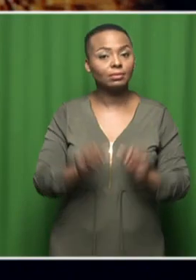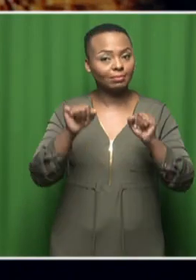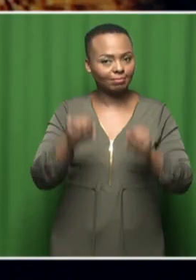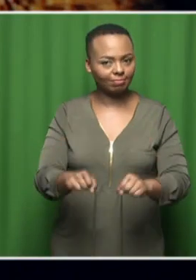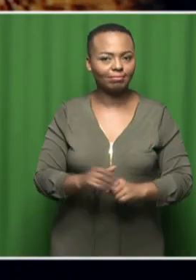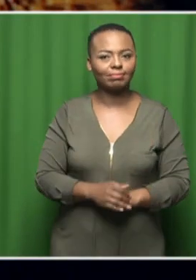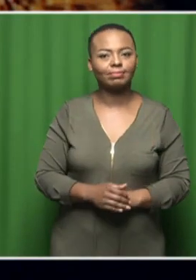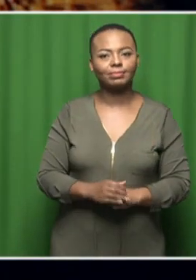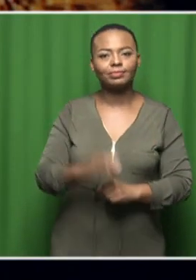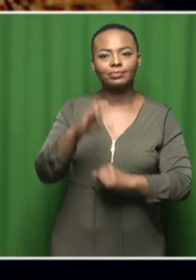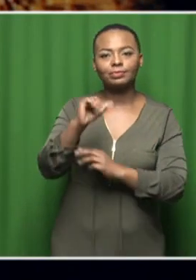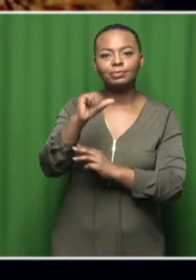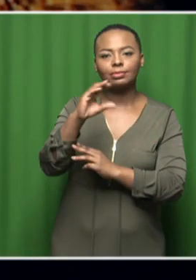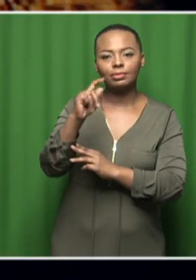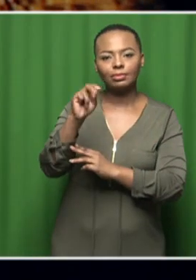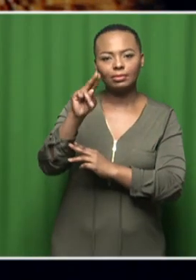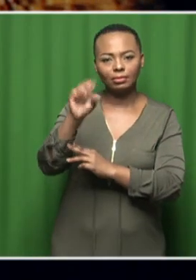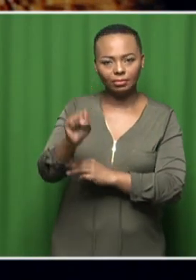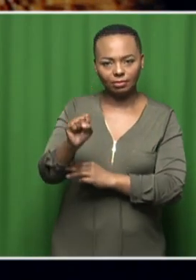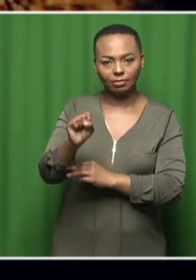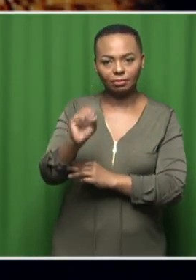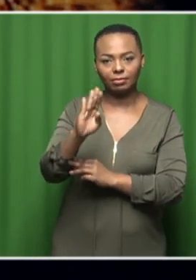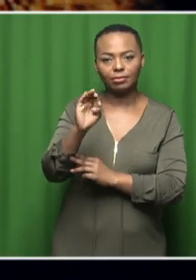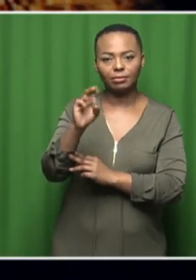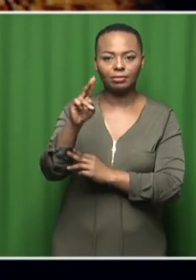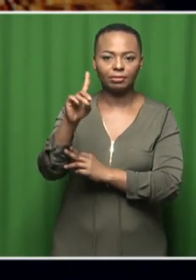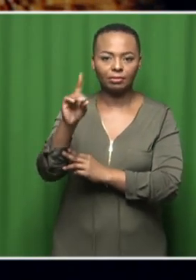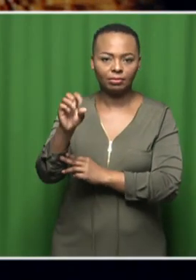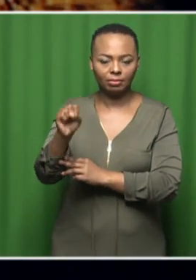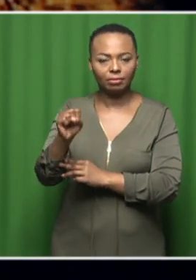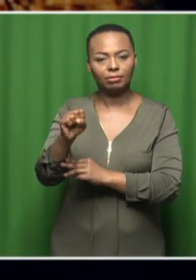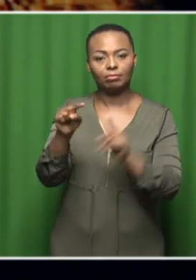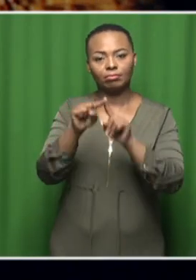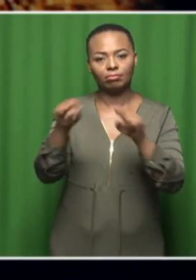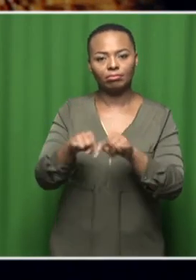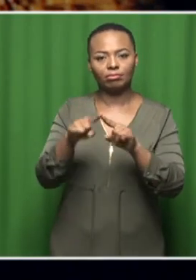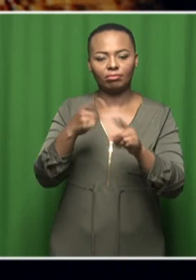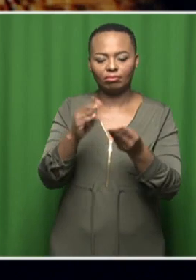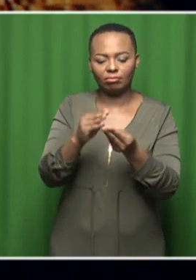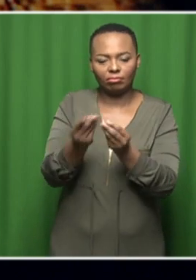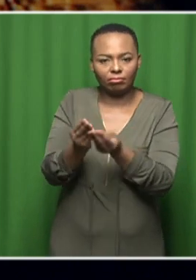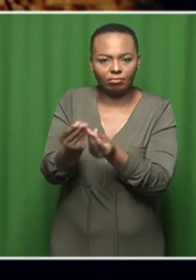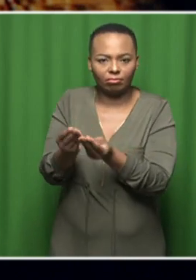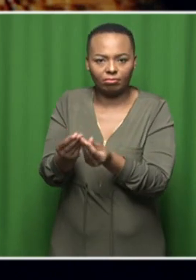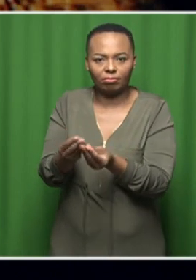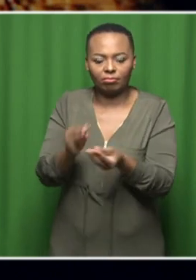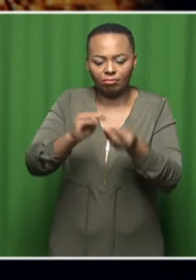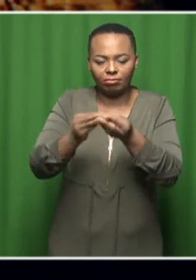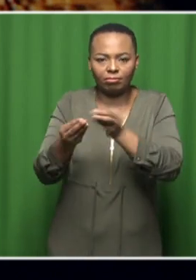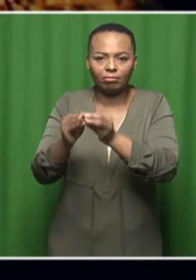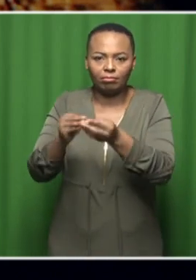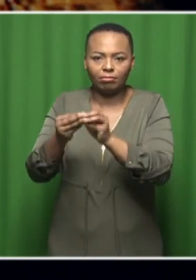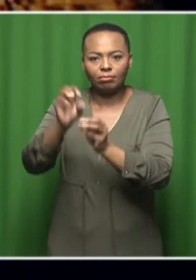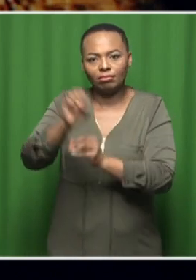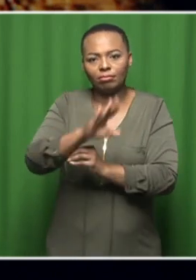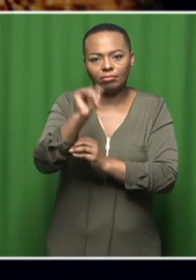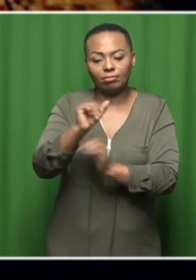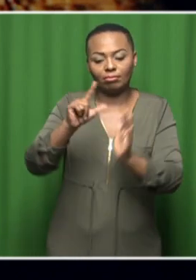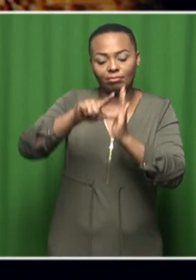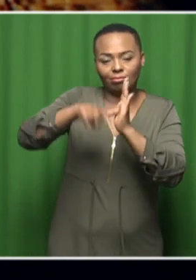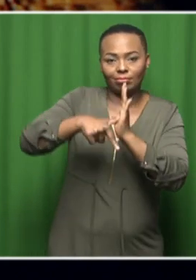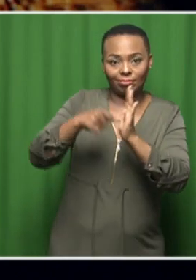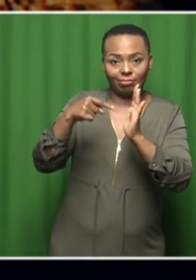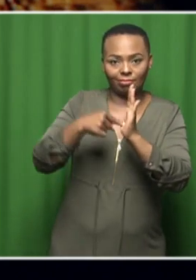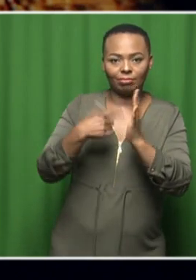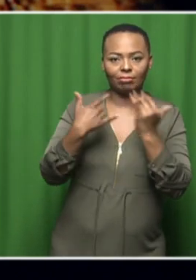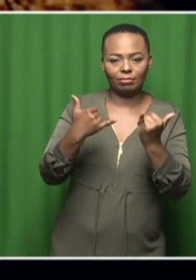Their Cactus Server blends contemporary from the organic materials to create a uniquely South African design. Well,